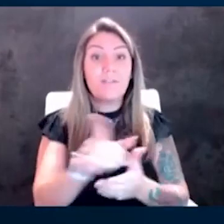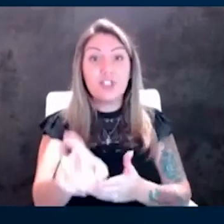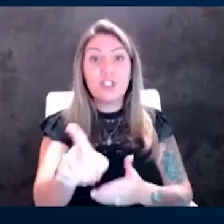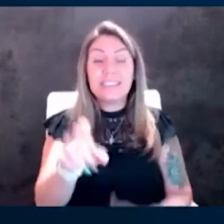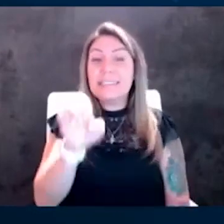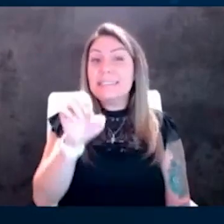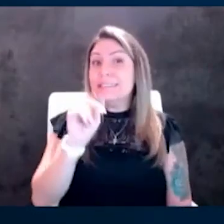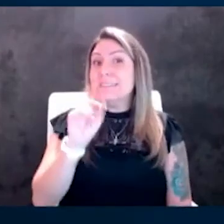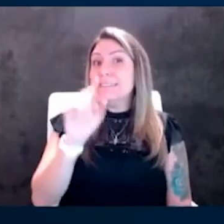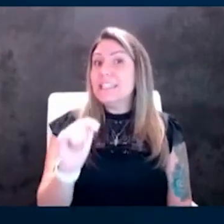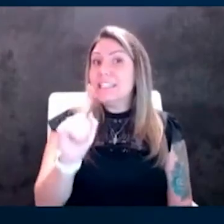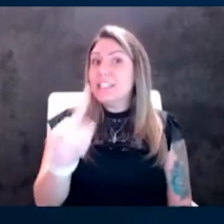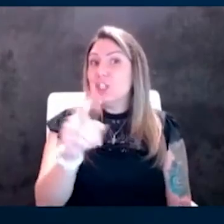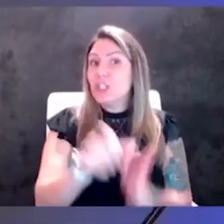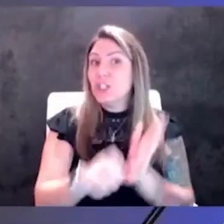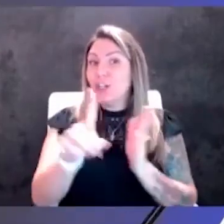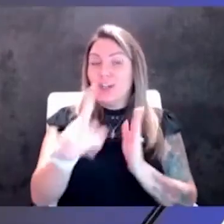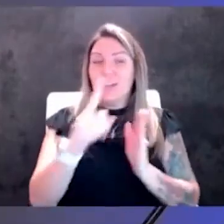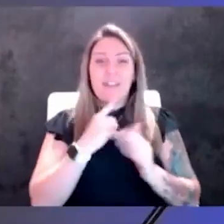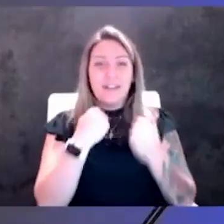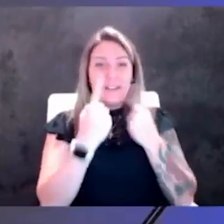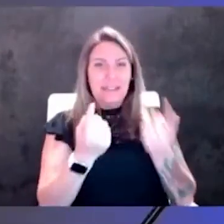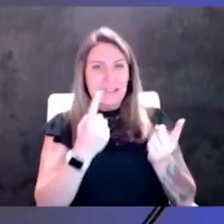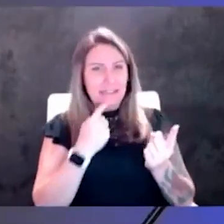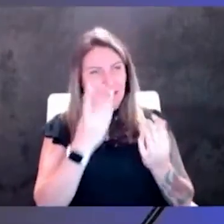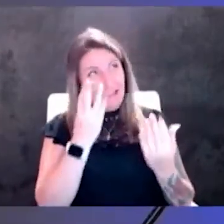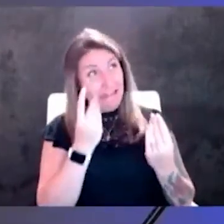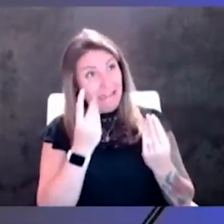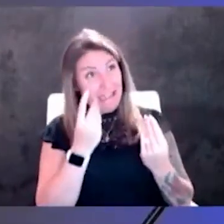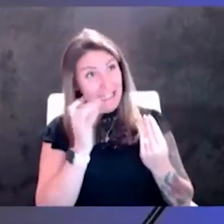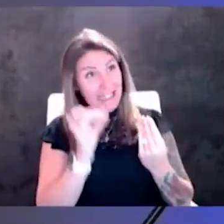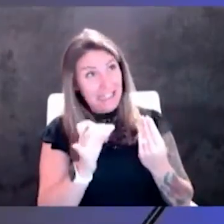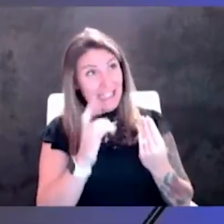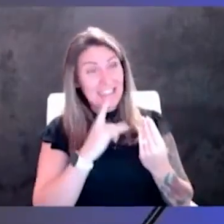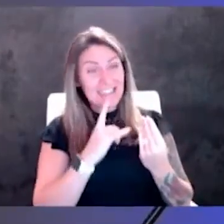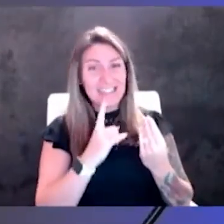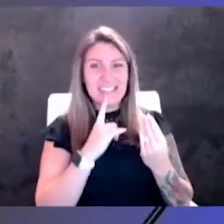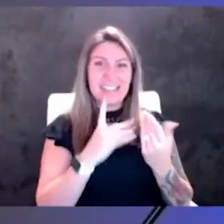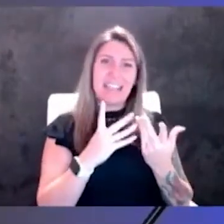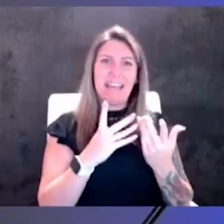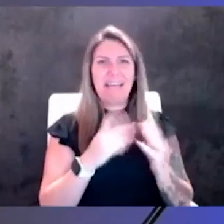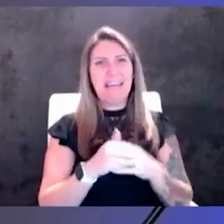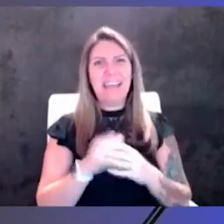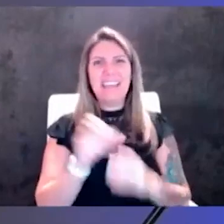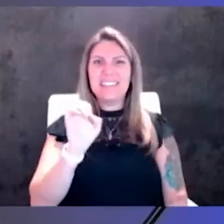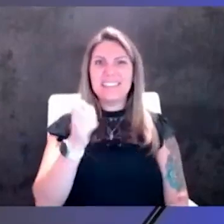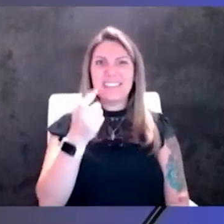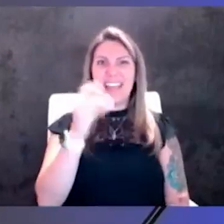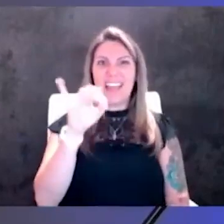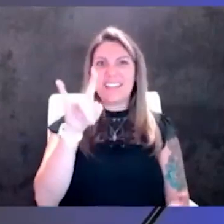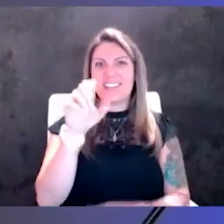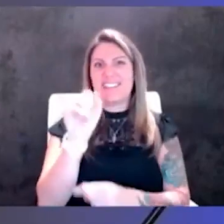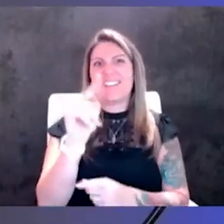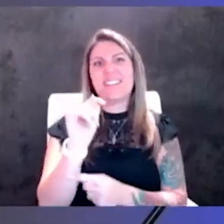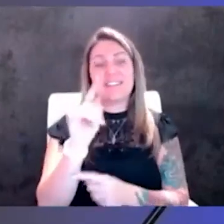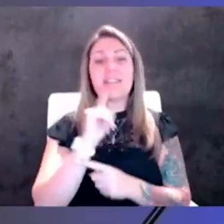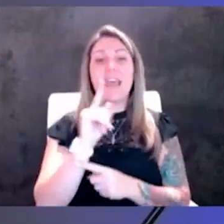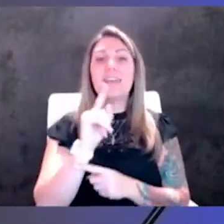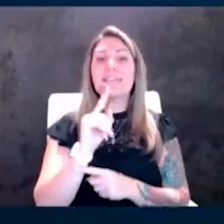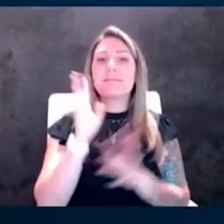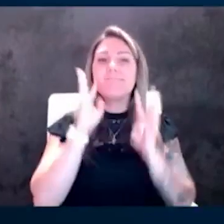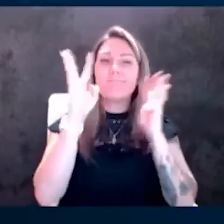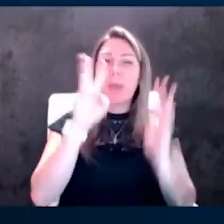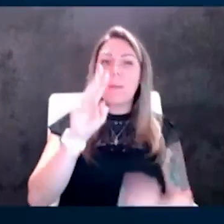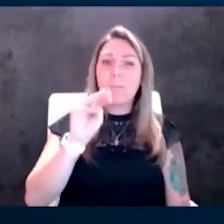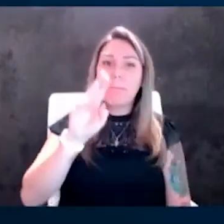I'll tell you what I'm sitting here thinking. I'm sitting here thinking that's such a sexist thing to say. It's a myth. How about that? Okay, a Wives'